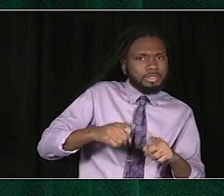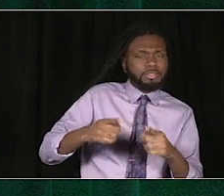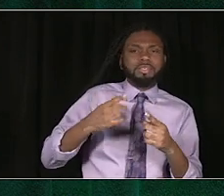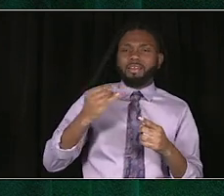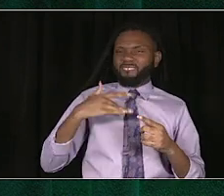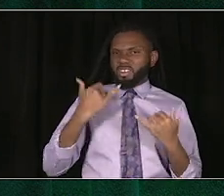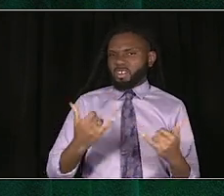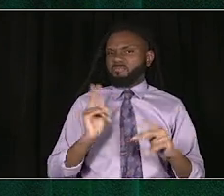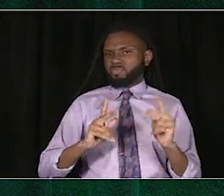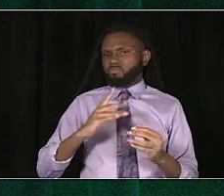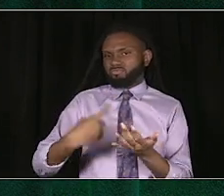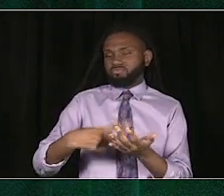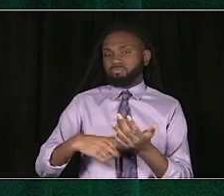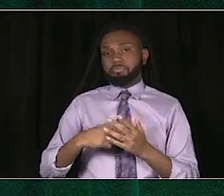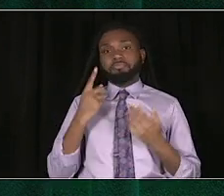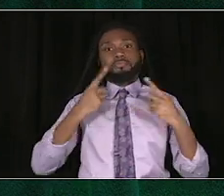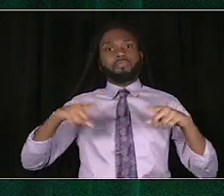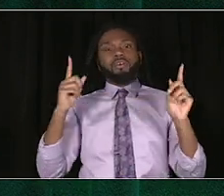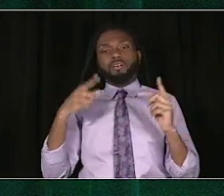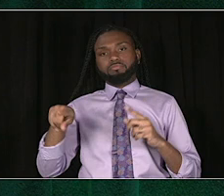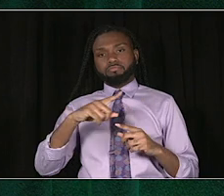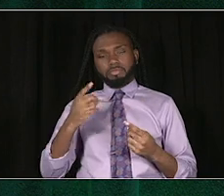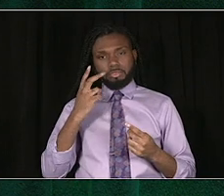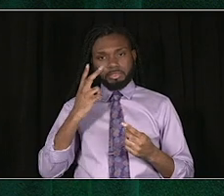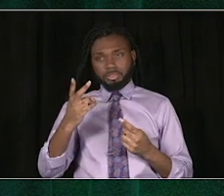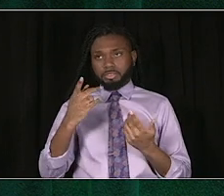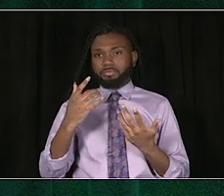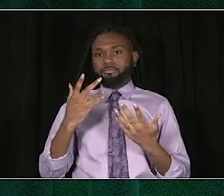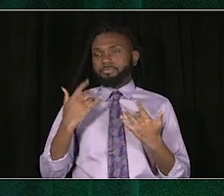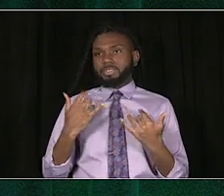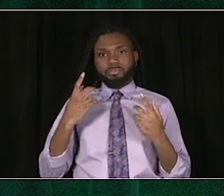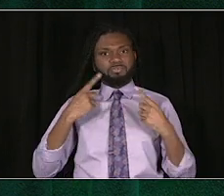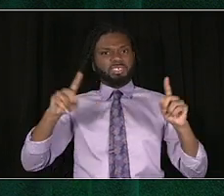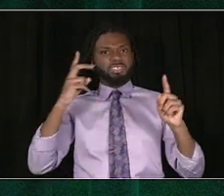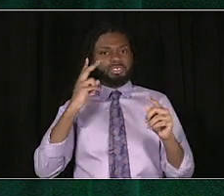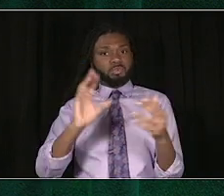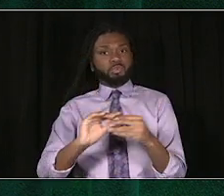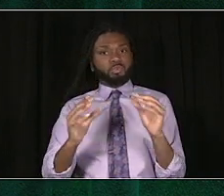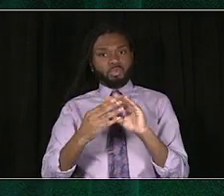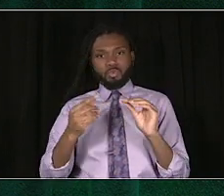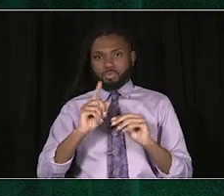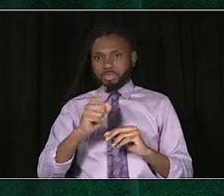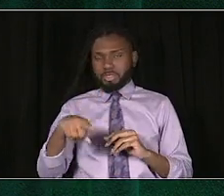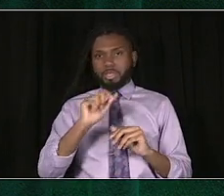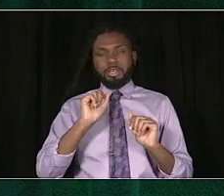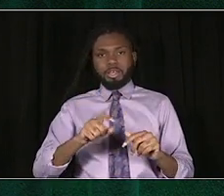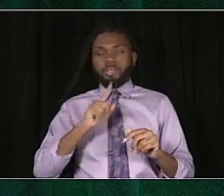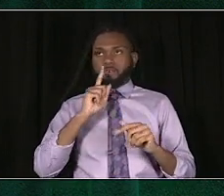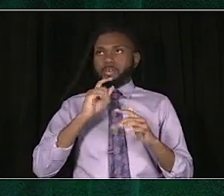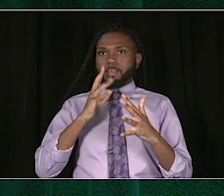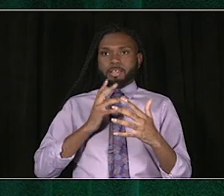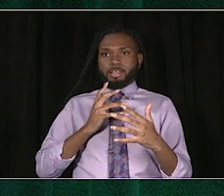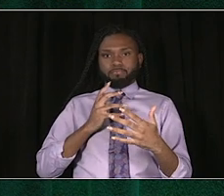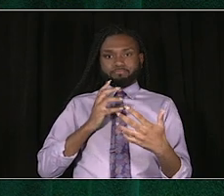now, you know, they're finally being able to, there's finally stories where they can sort of put themselves into it,